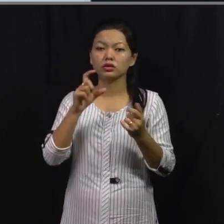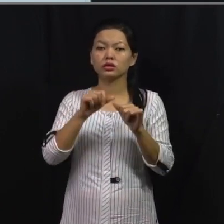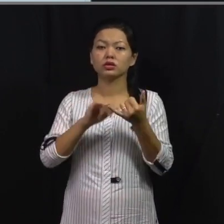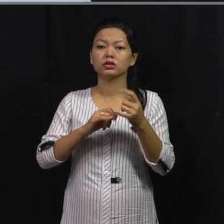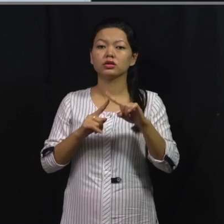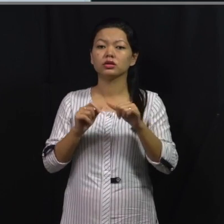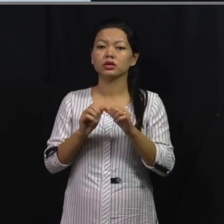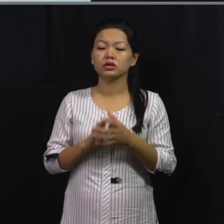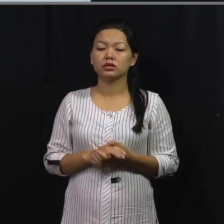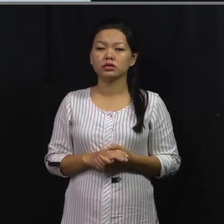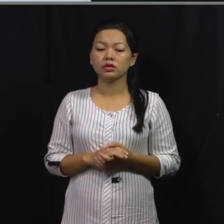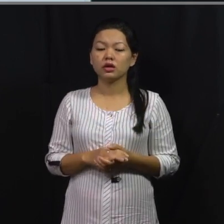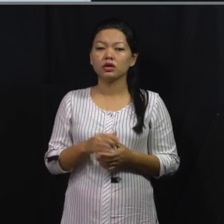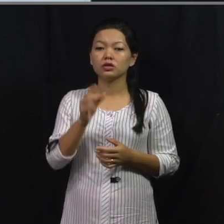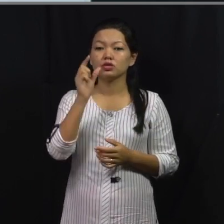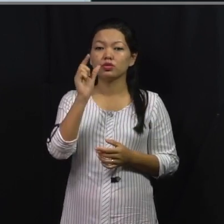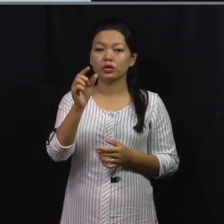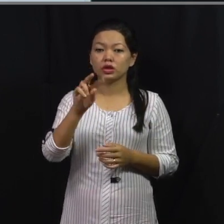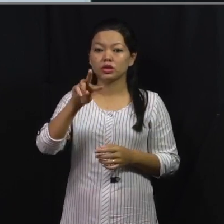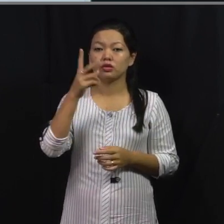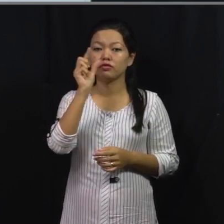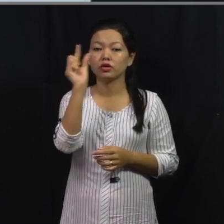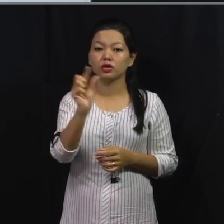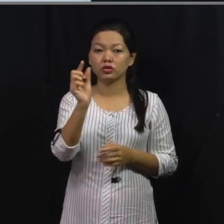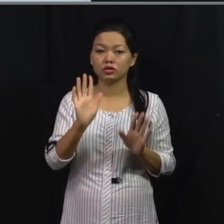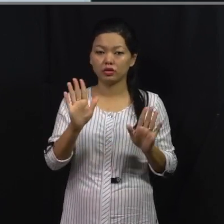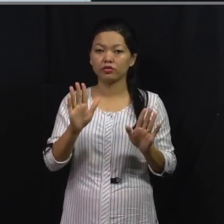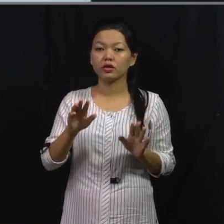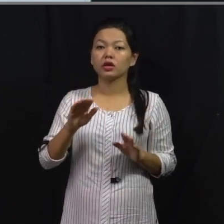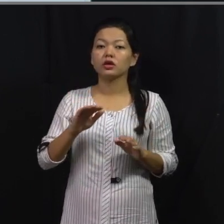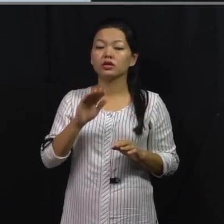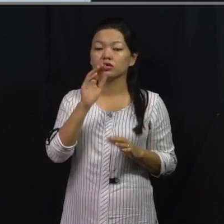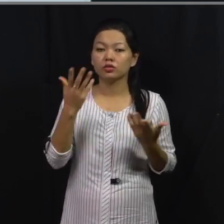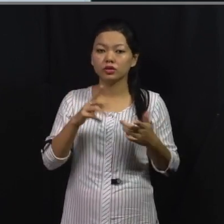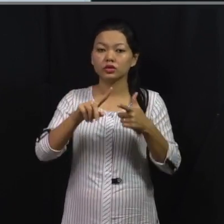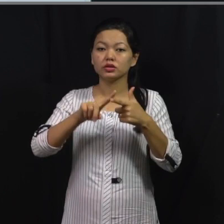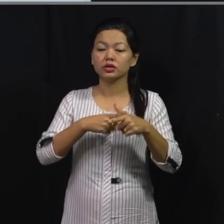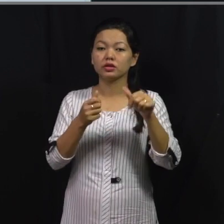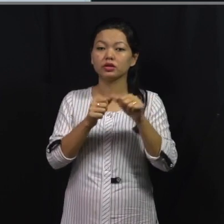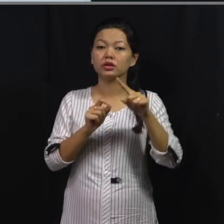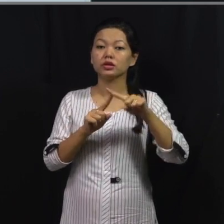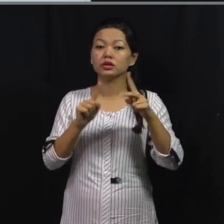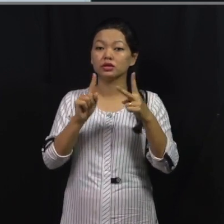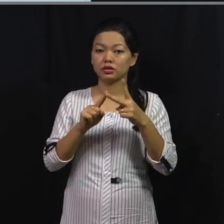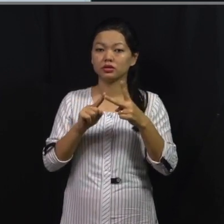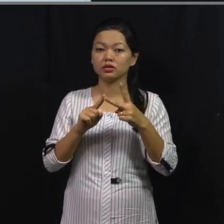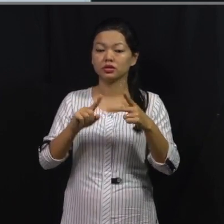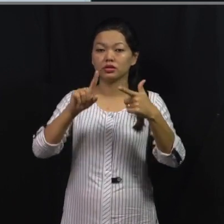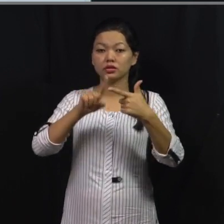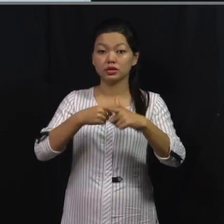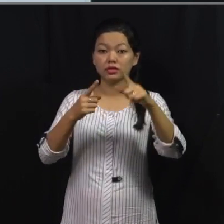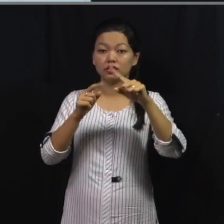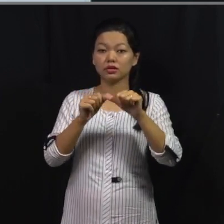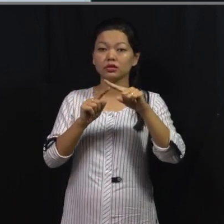is replaced by a word called as jati, okay. Jati plays a very important role. It determines your occupation, it determines your role in